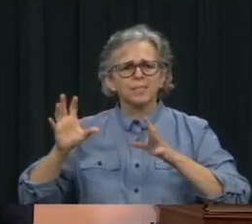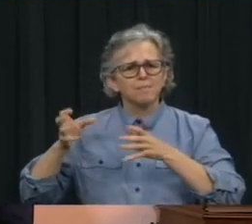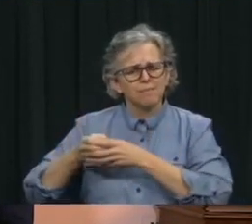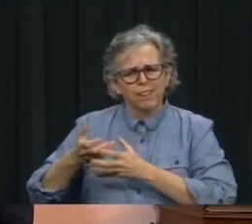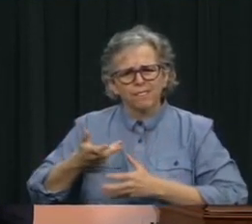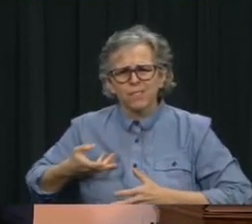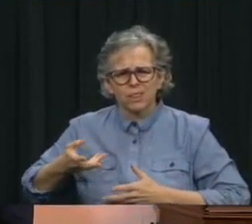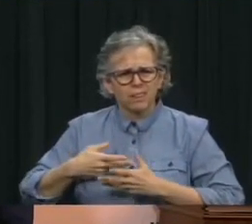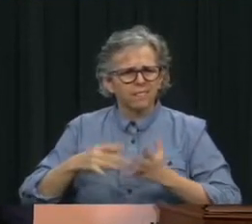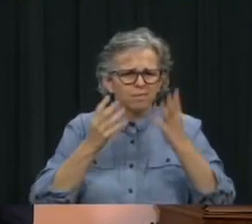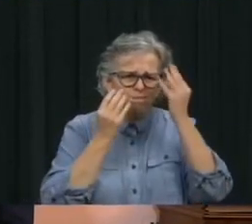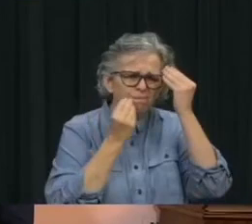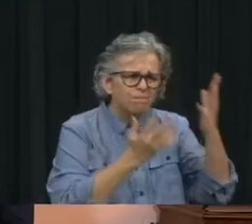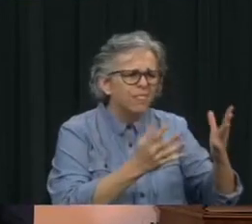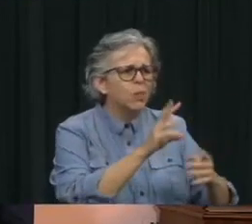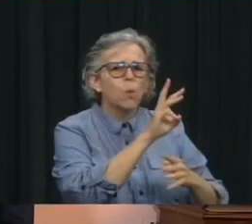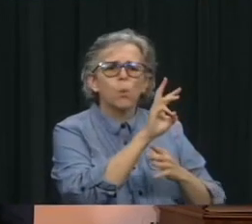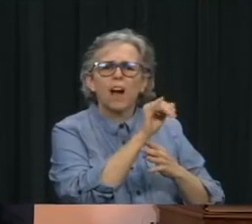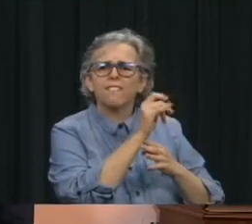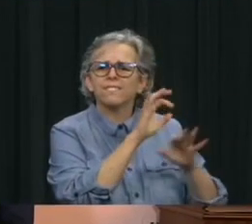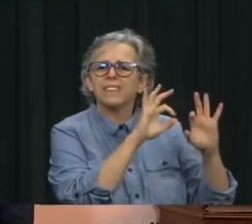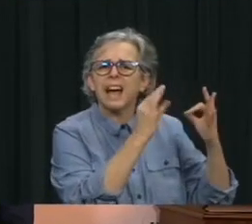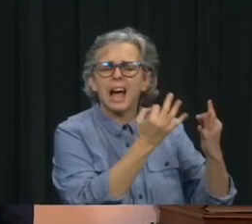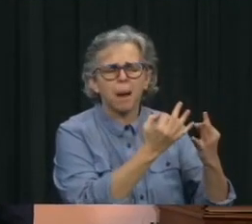family our deepest sympathy.